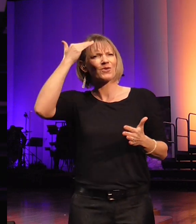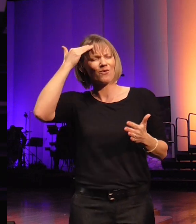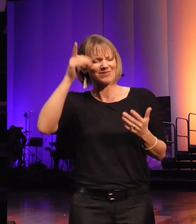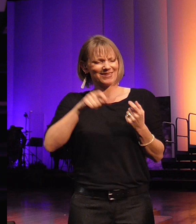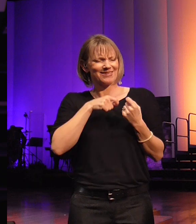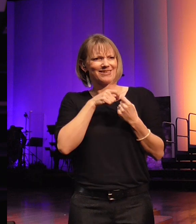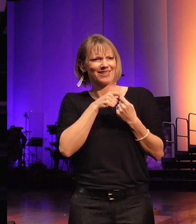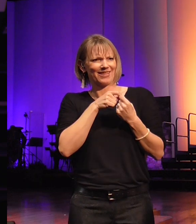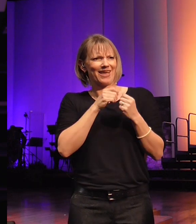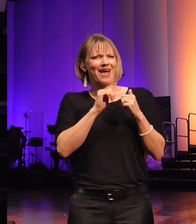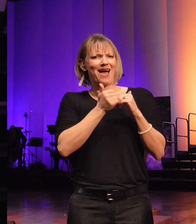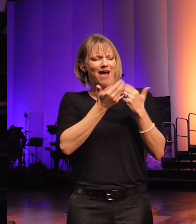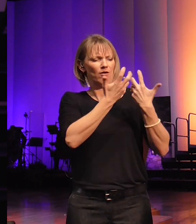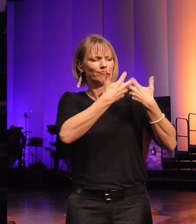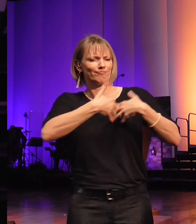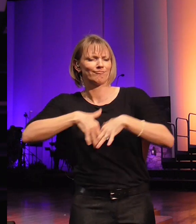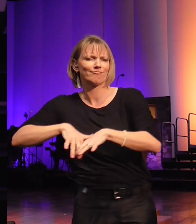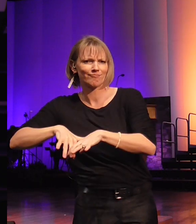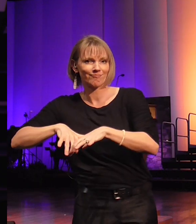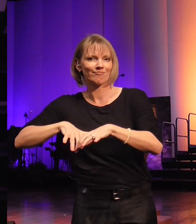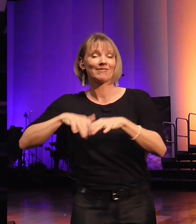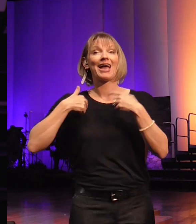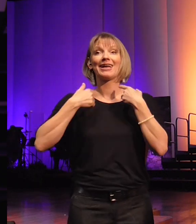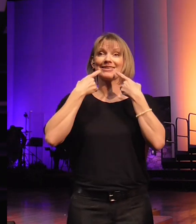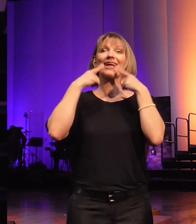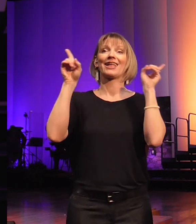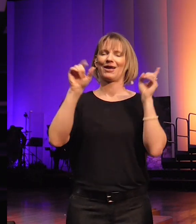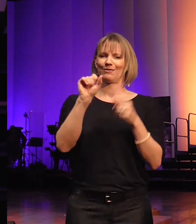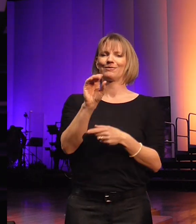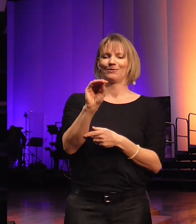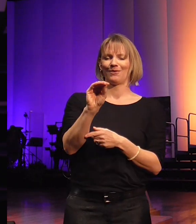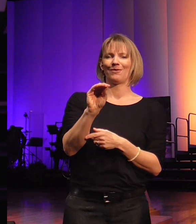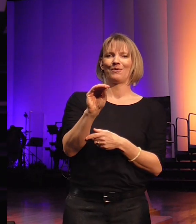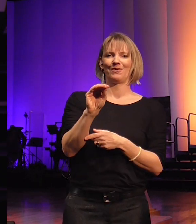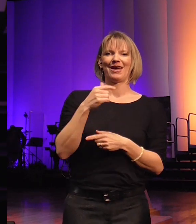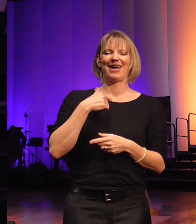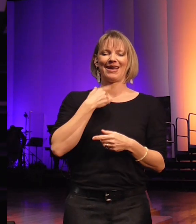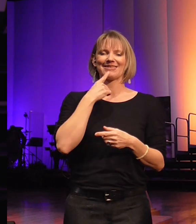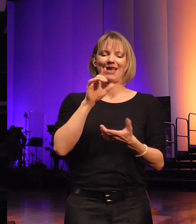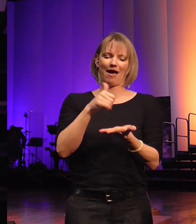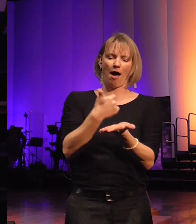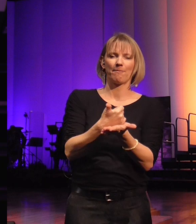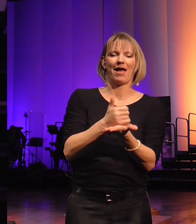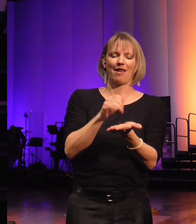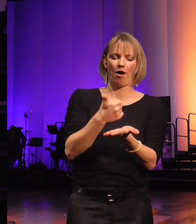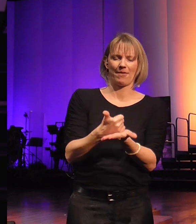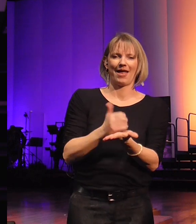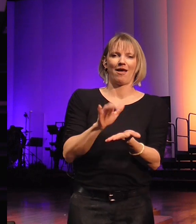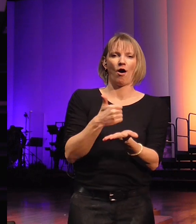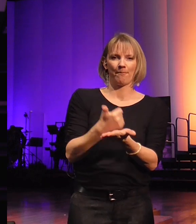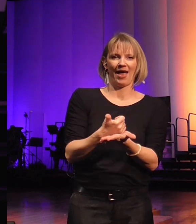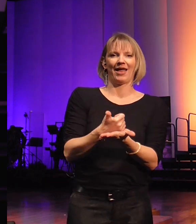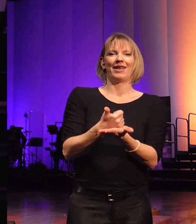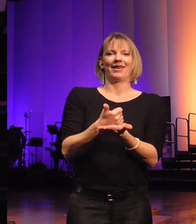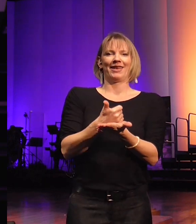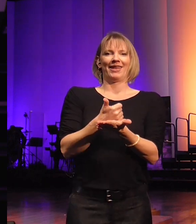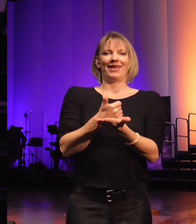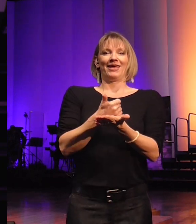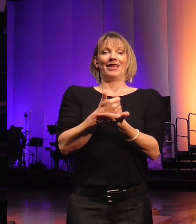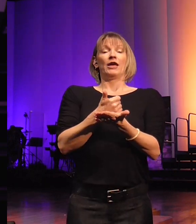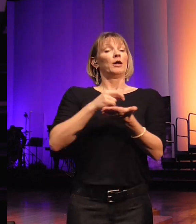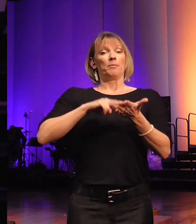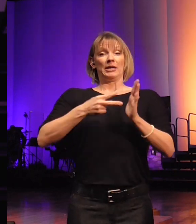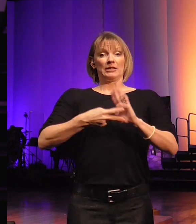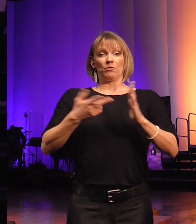to bring this into being. So I declare it so, and I say amen, amen, amen, which